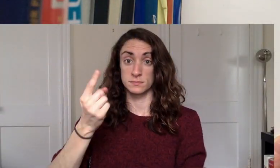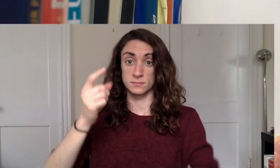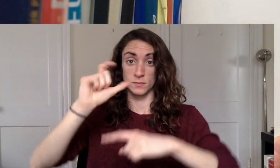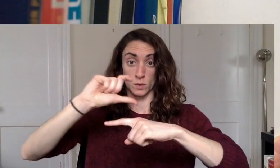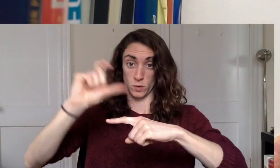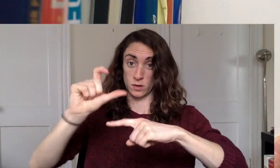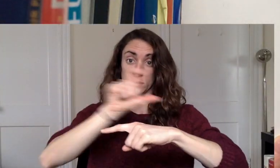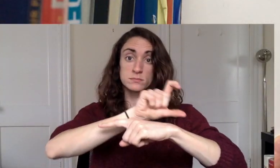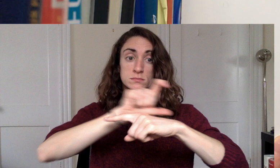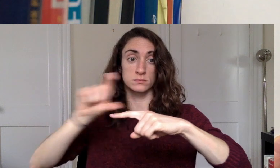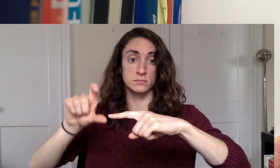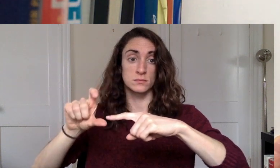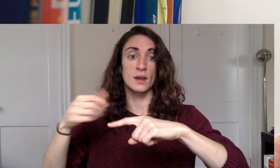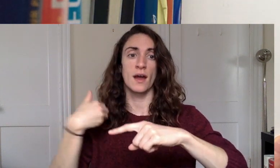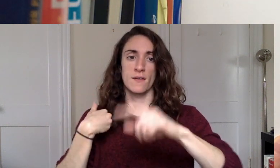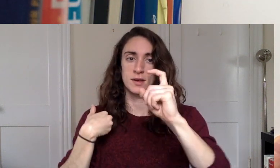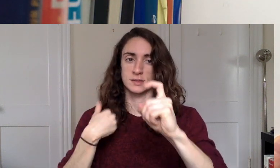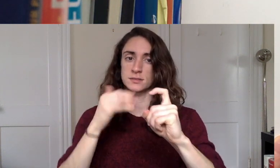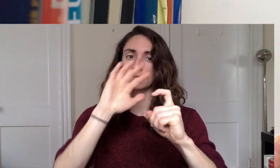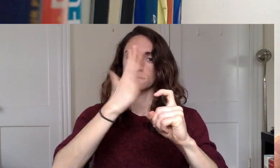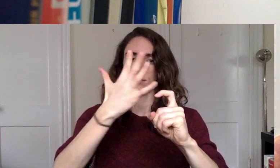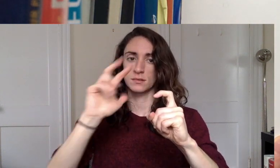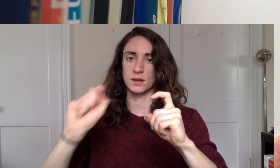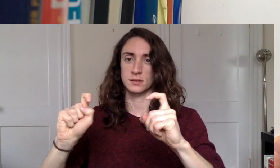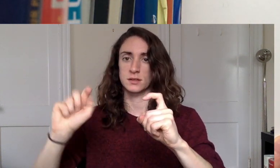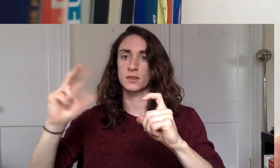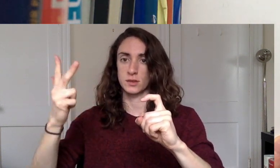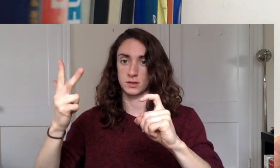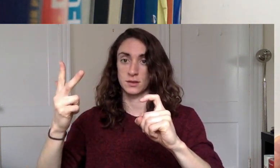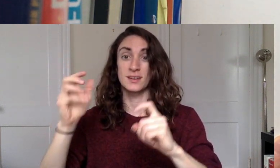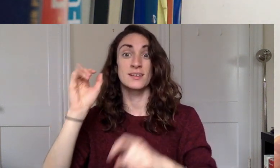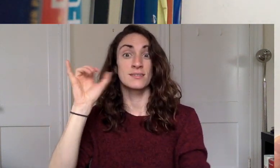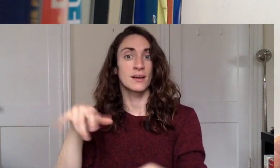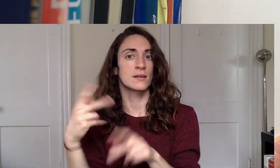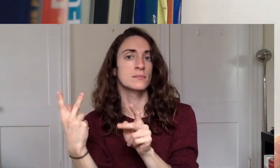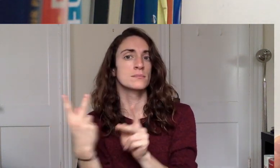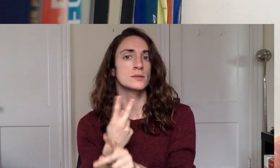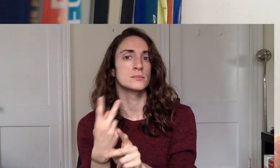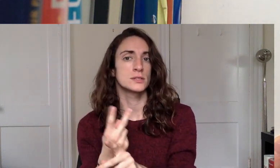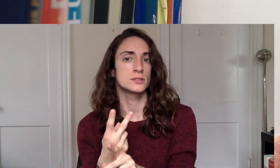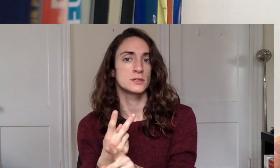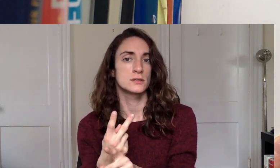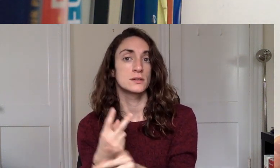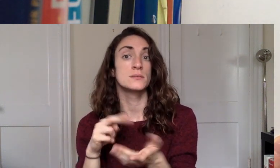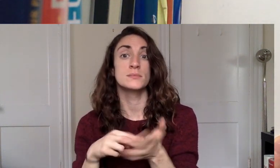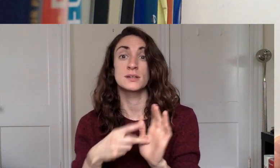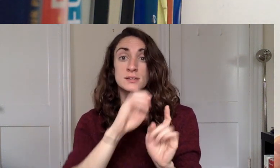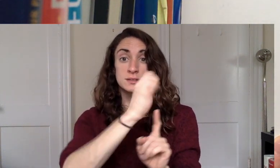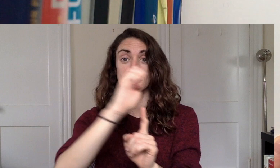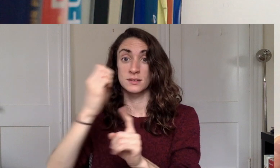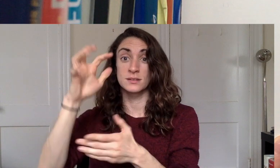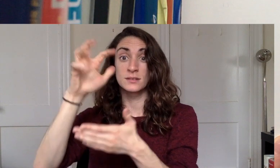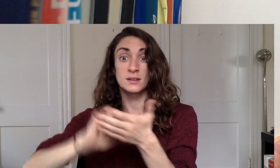y squared for now because we're just focusing on the numerator and there are no other terms with a base of y in the numerator.